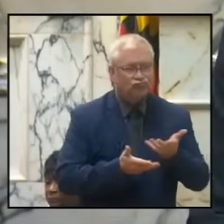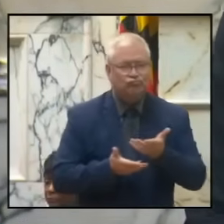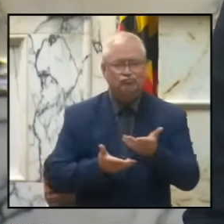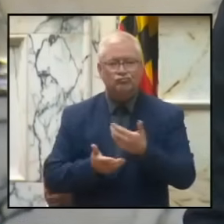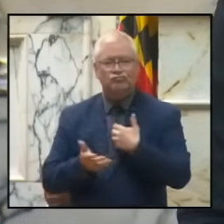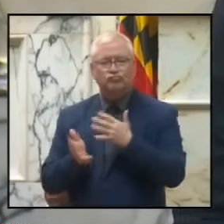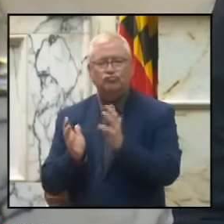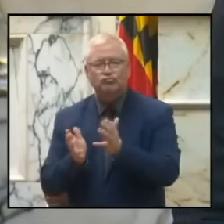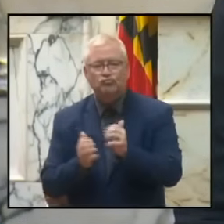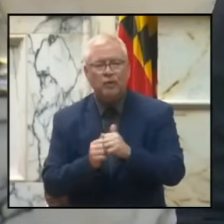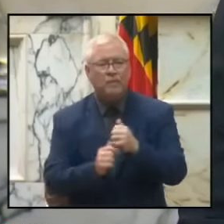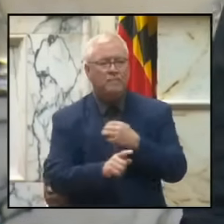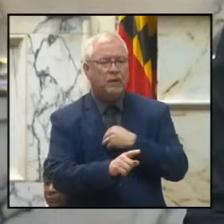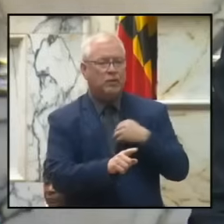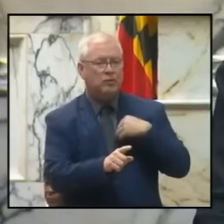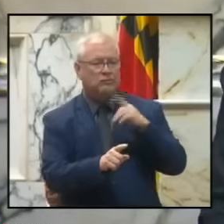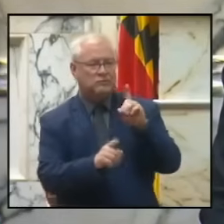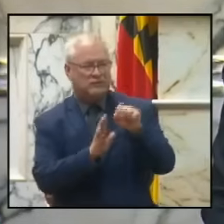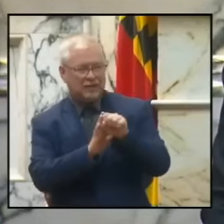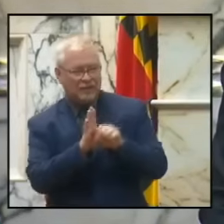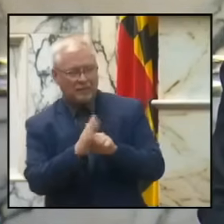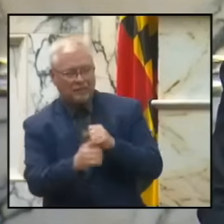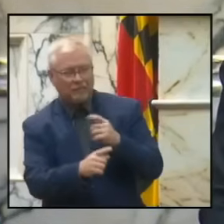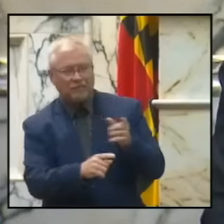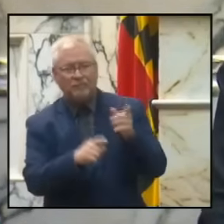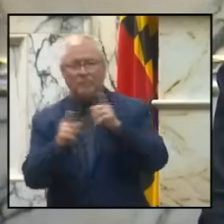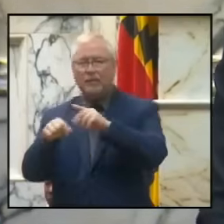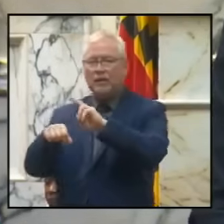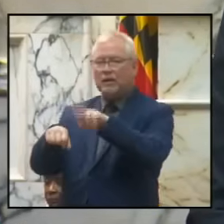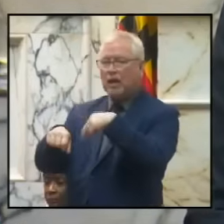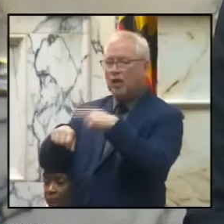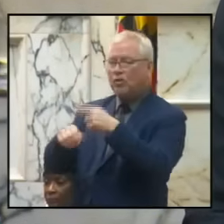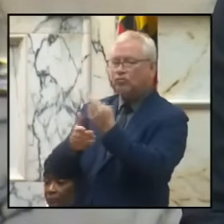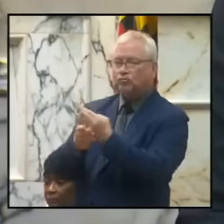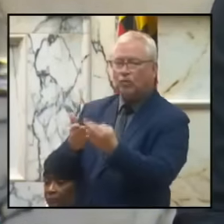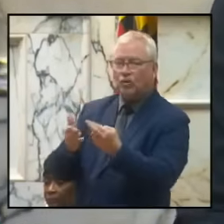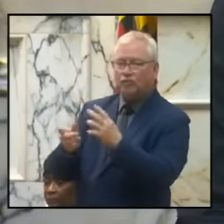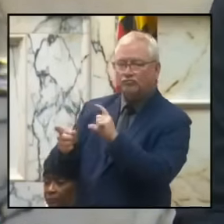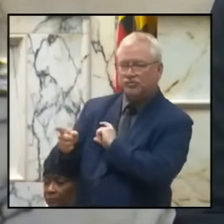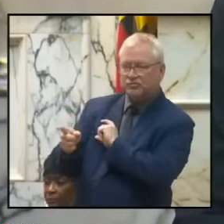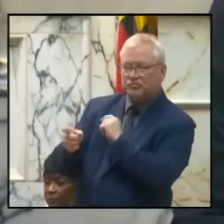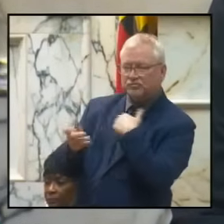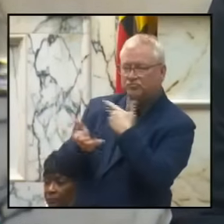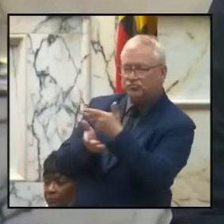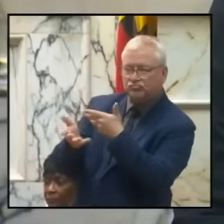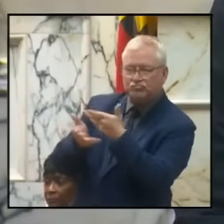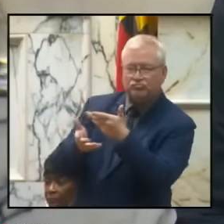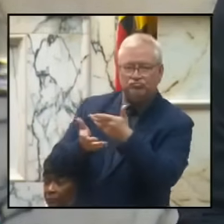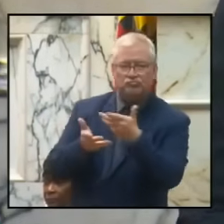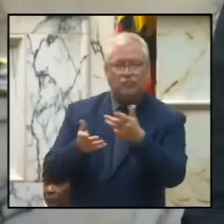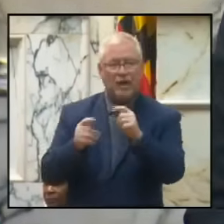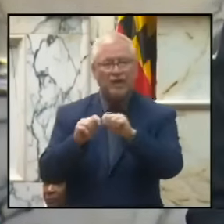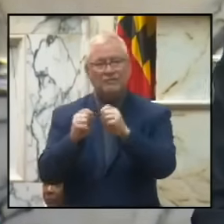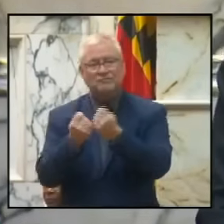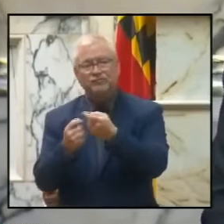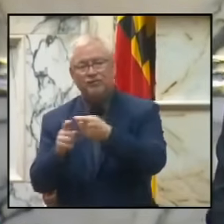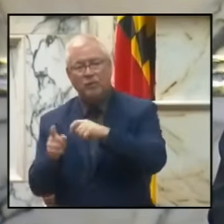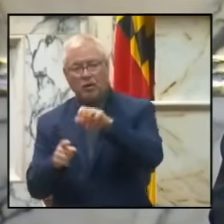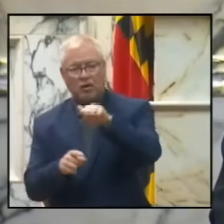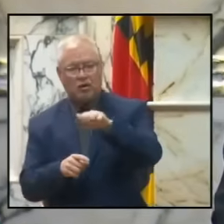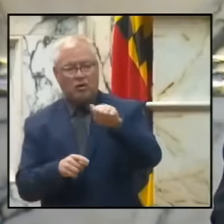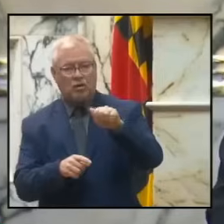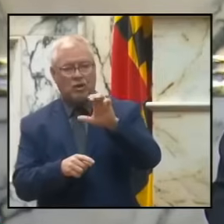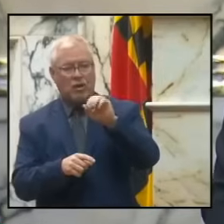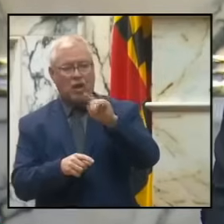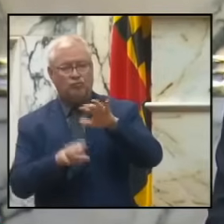Police. We spoke with the Natural Resources Police. We spoke with teams from Anne Arundel County, from Prince